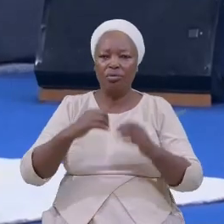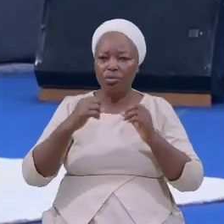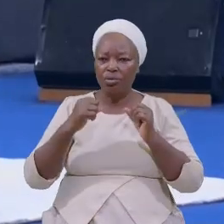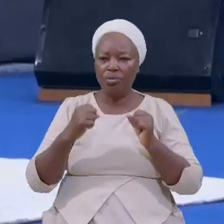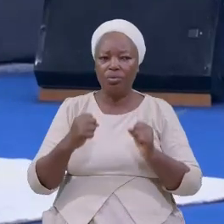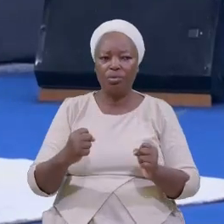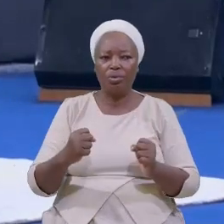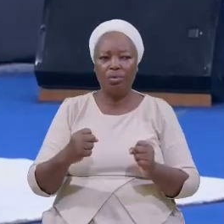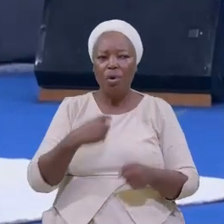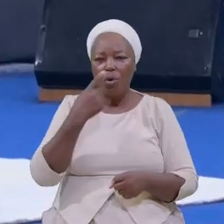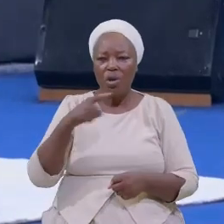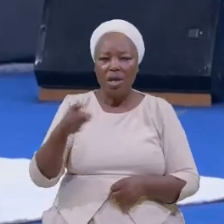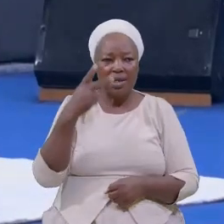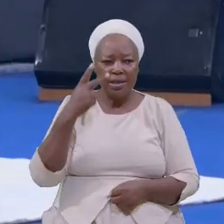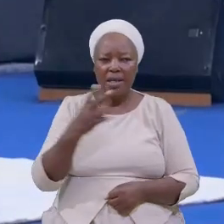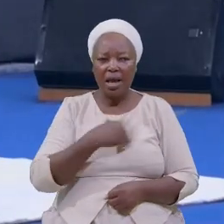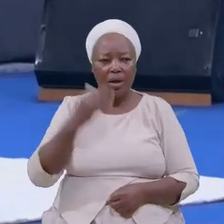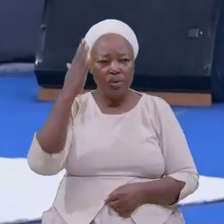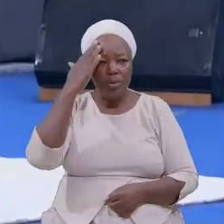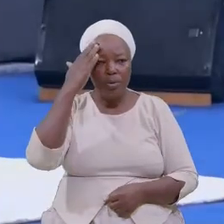whom you see and know.